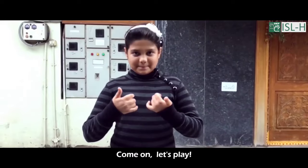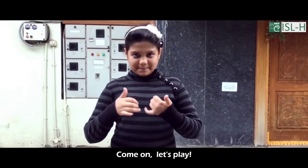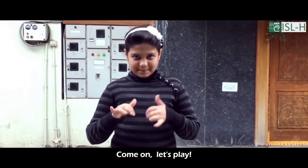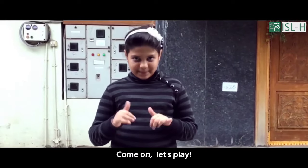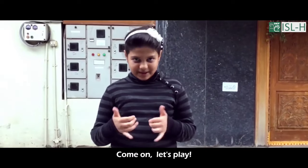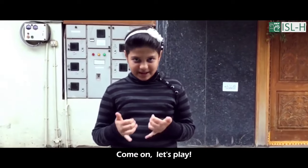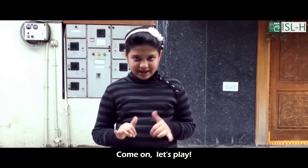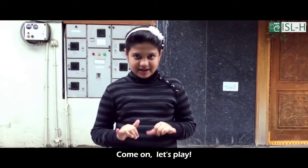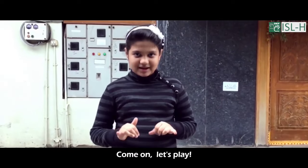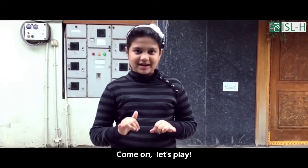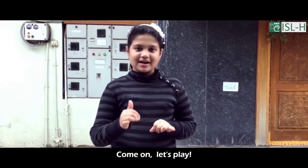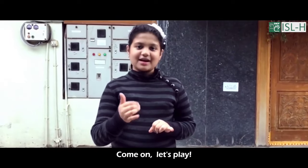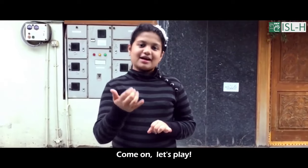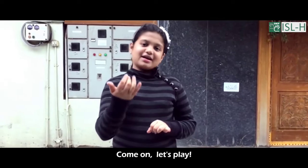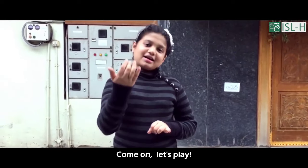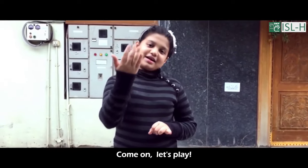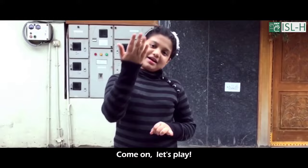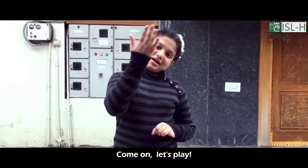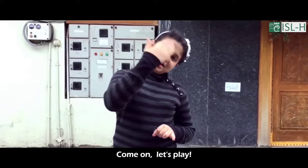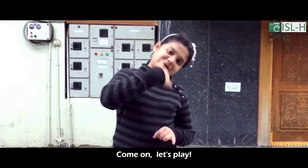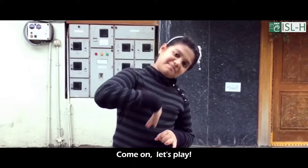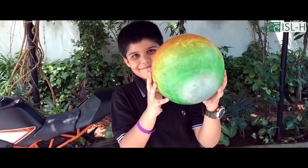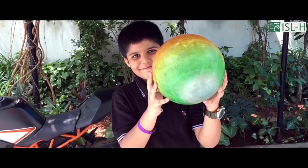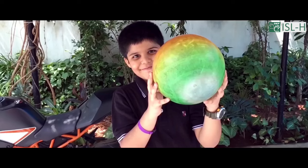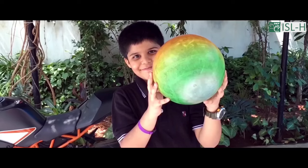Come on, let's play.